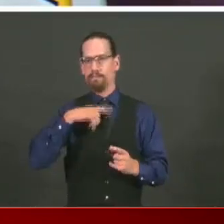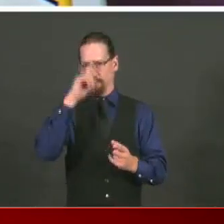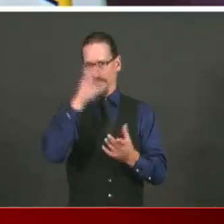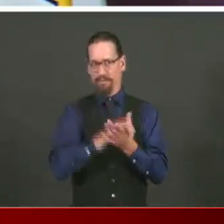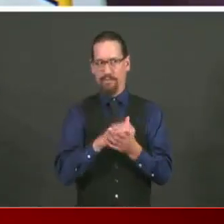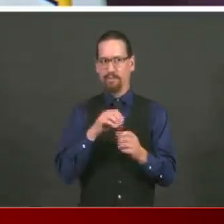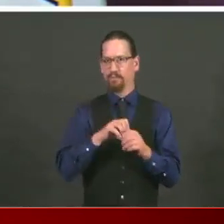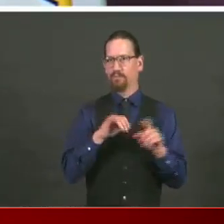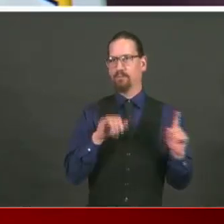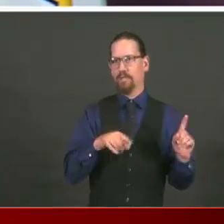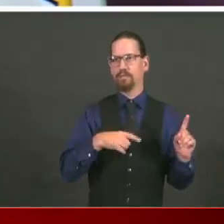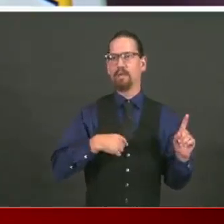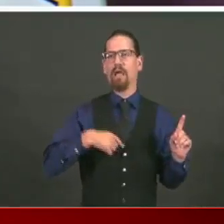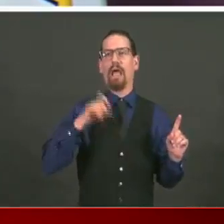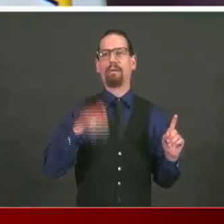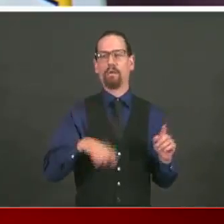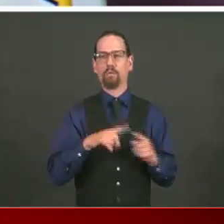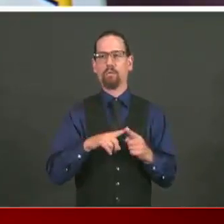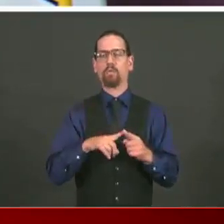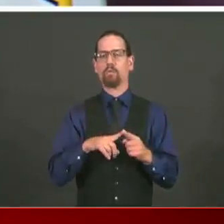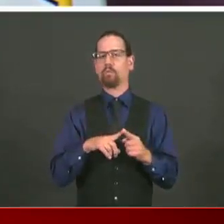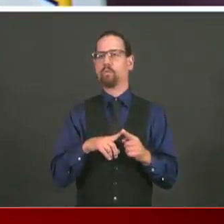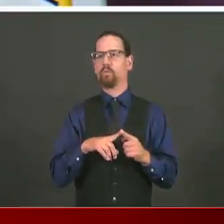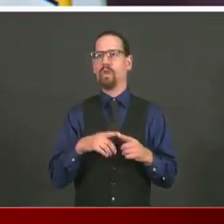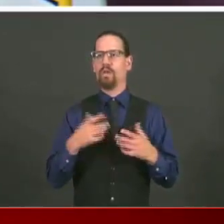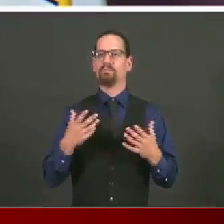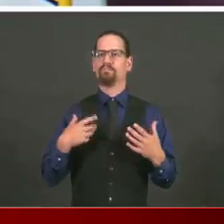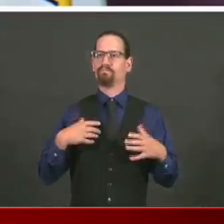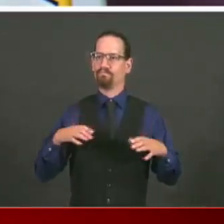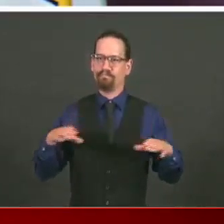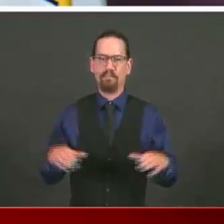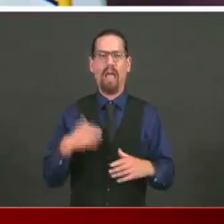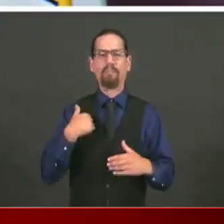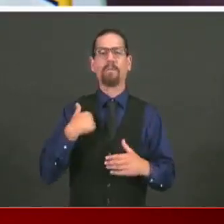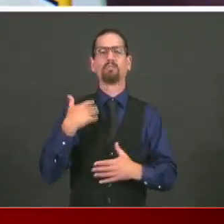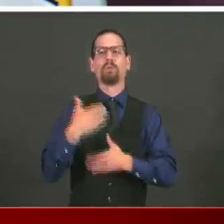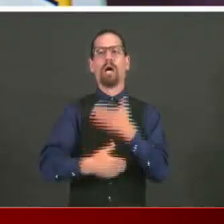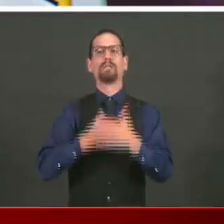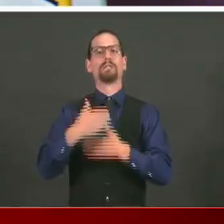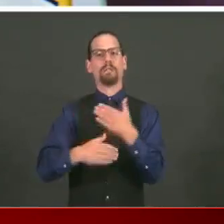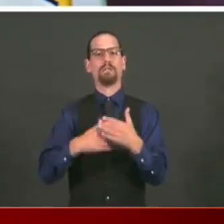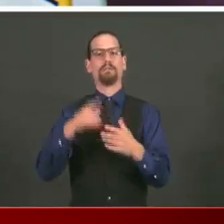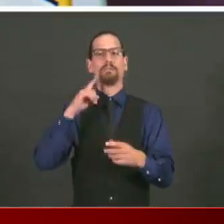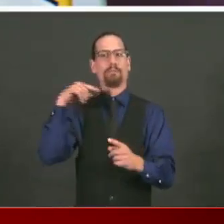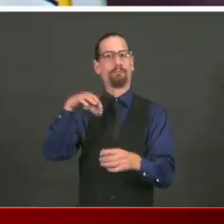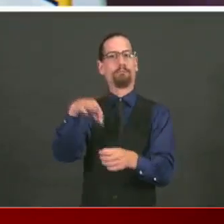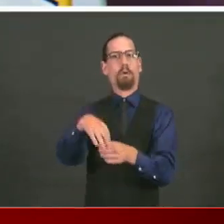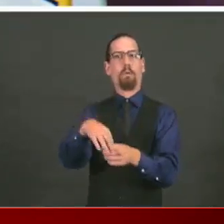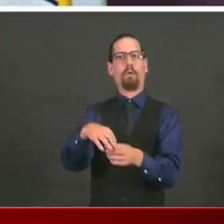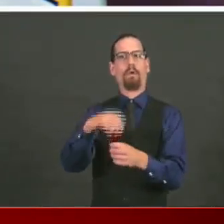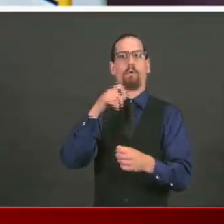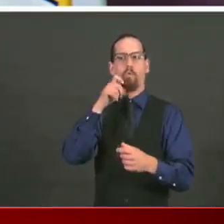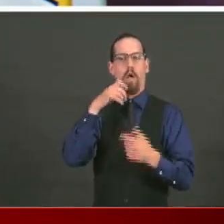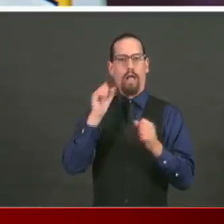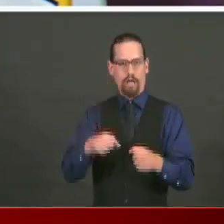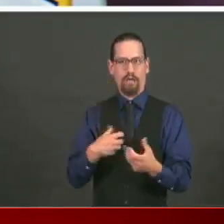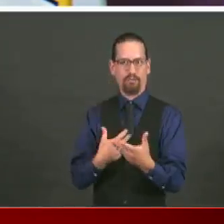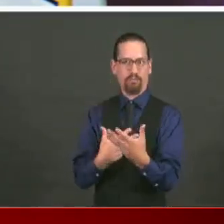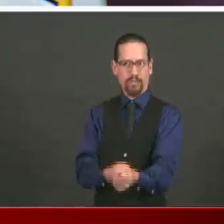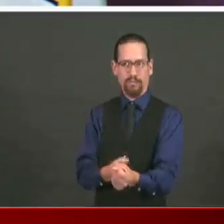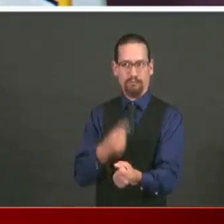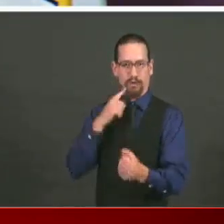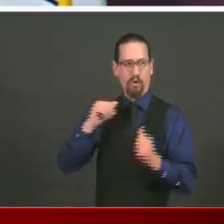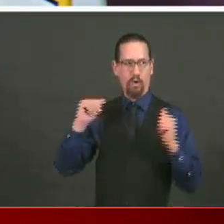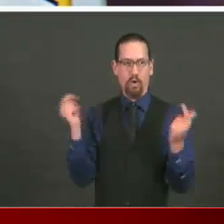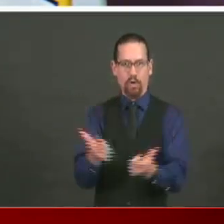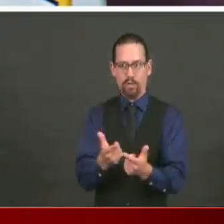we have to have a process of voting that everybody trusts and knows that every vote will get